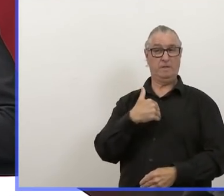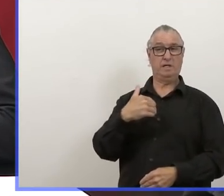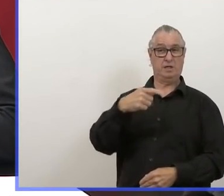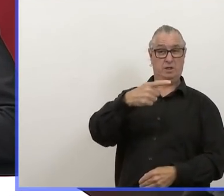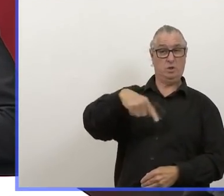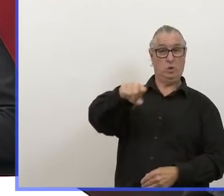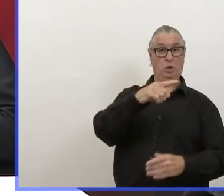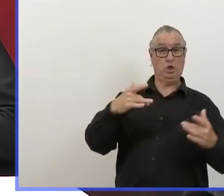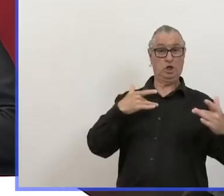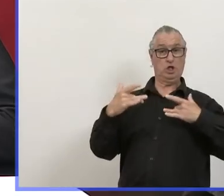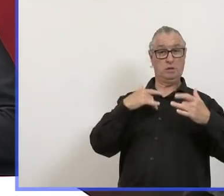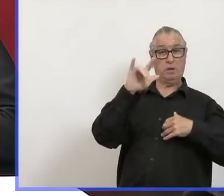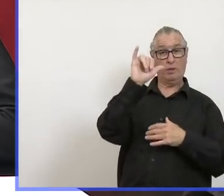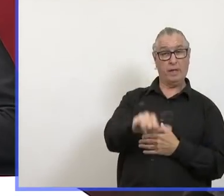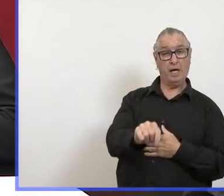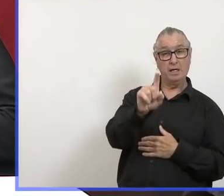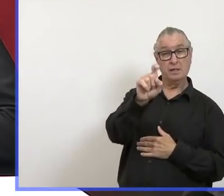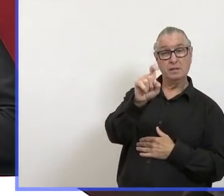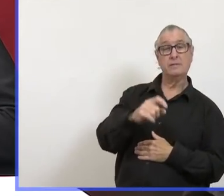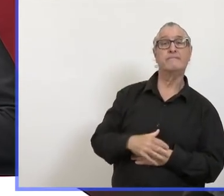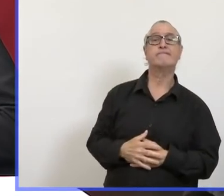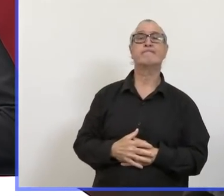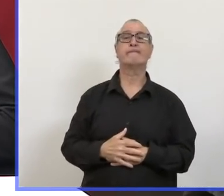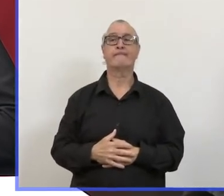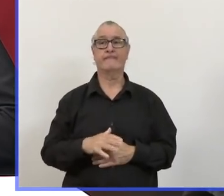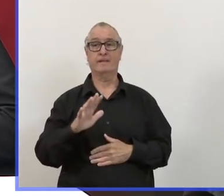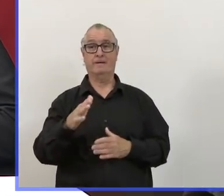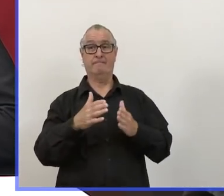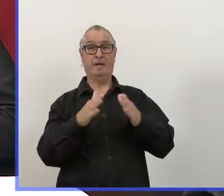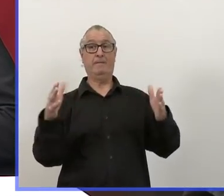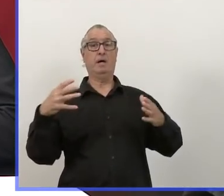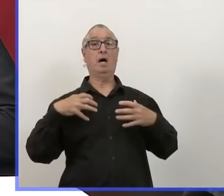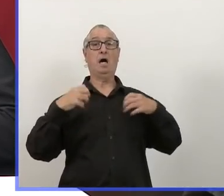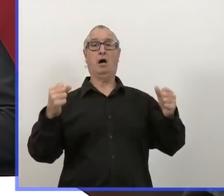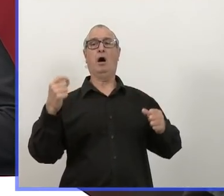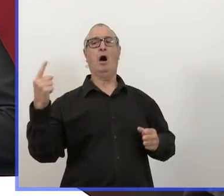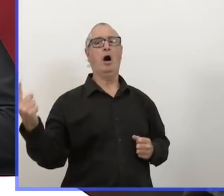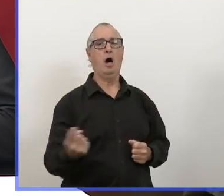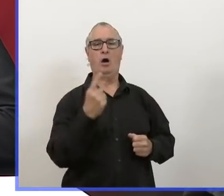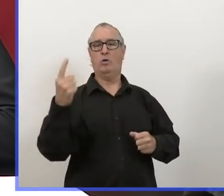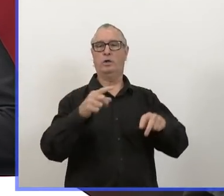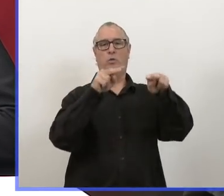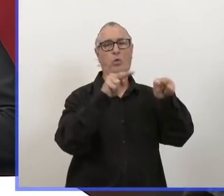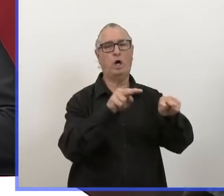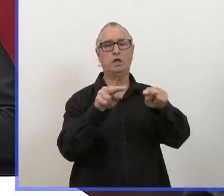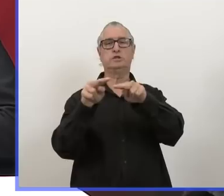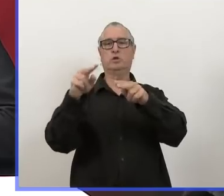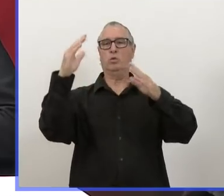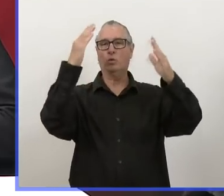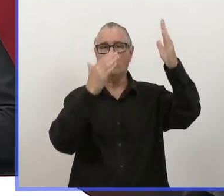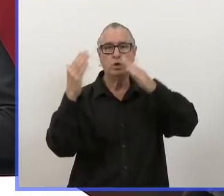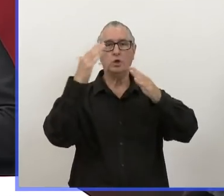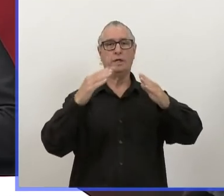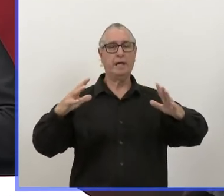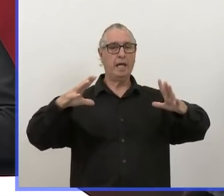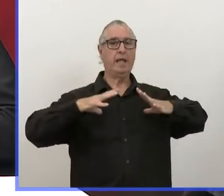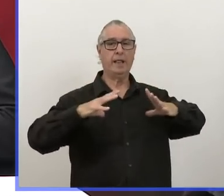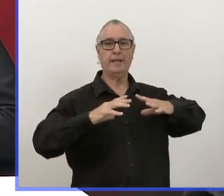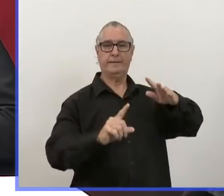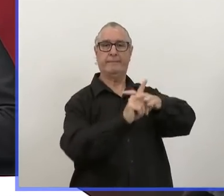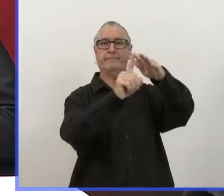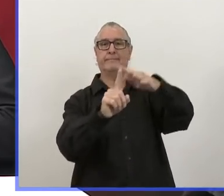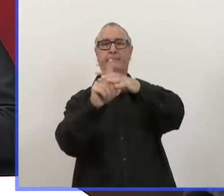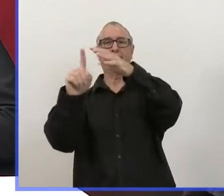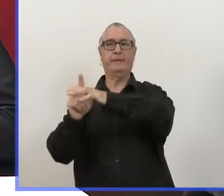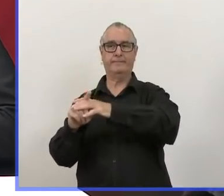about the next wave. We're in the third wave right now. We're going to be managing this third wave. We are managing it. We're going to work our way through it. You know, vaccinations are paramount